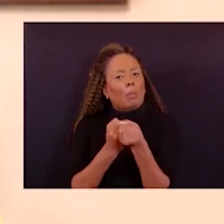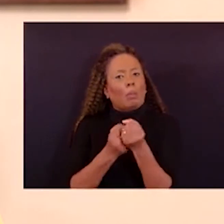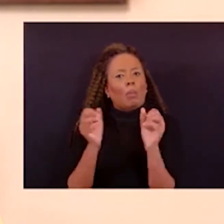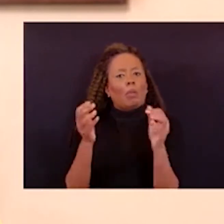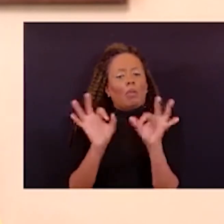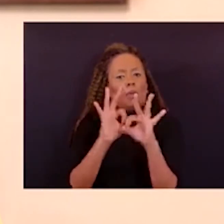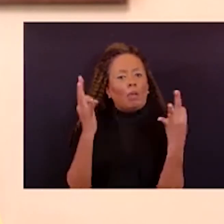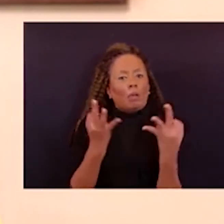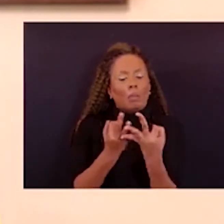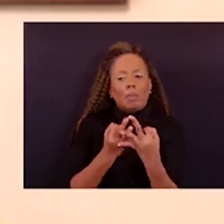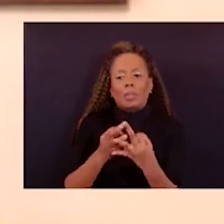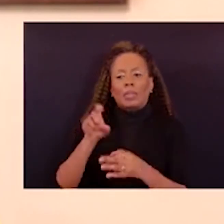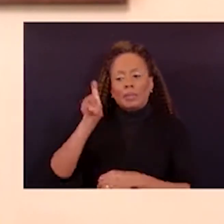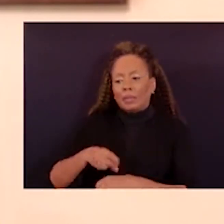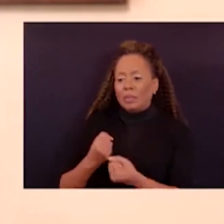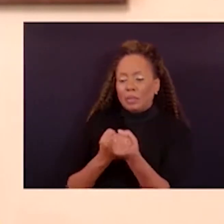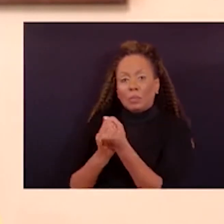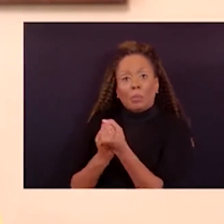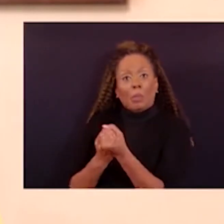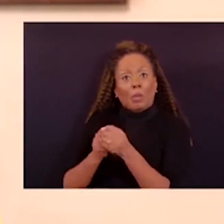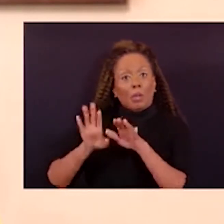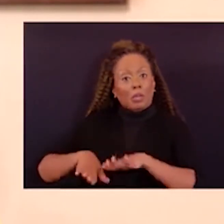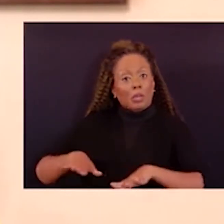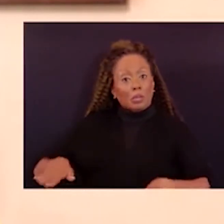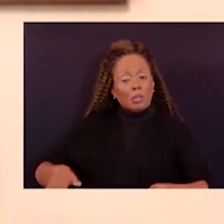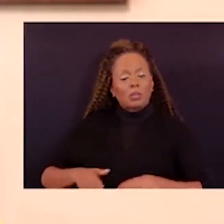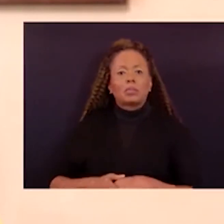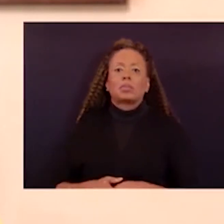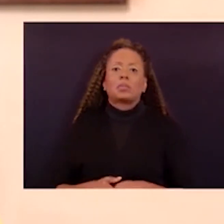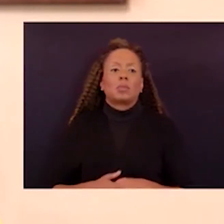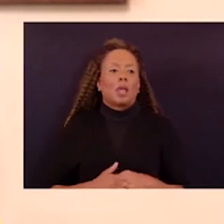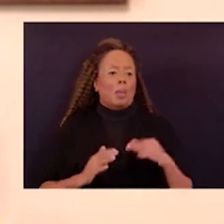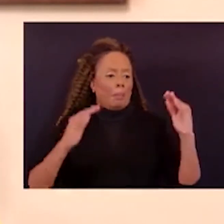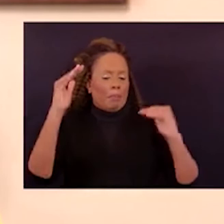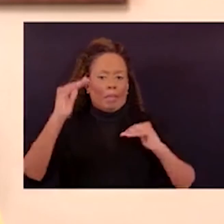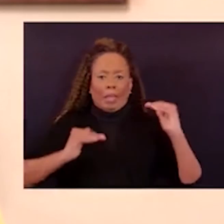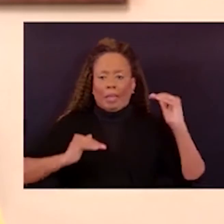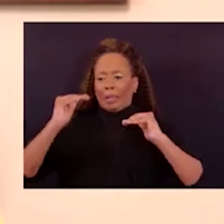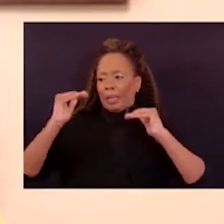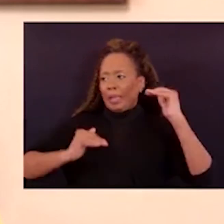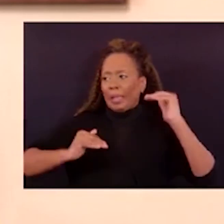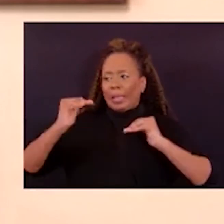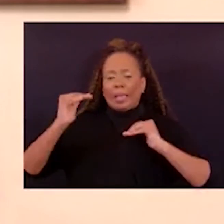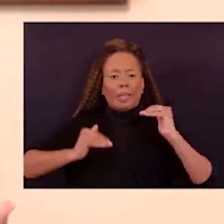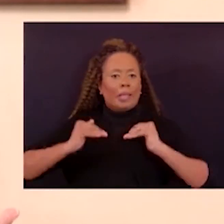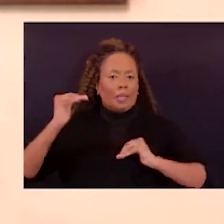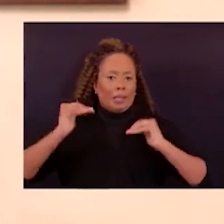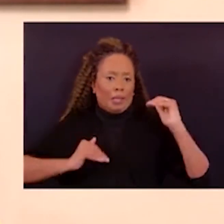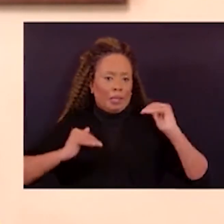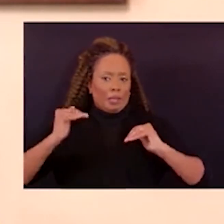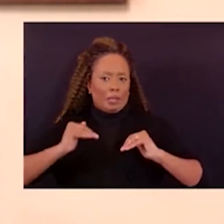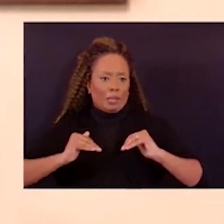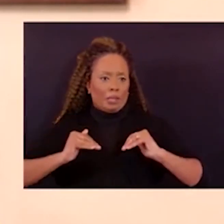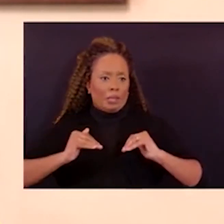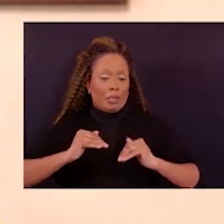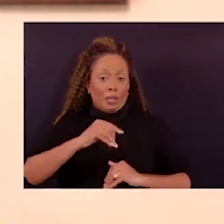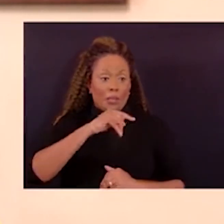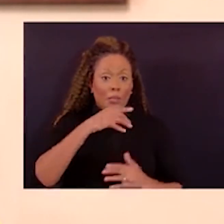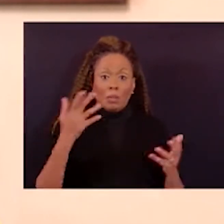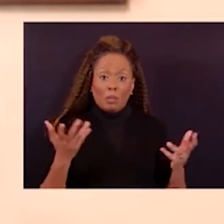children. And so it is that careful, very delicate balancing act that we're trying to strike between public health